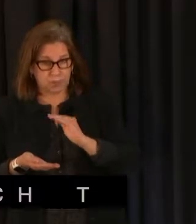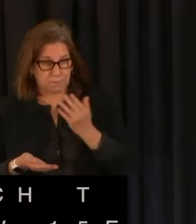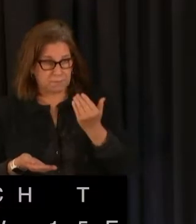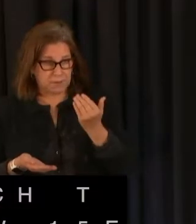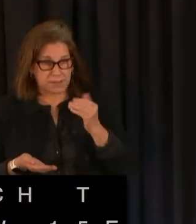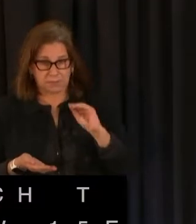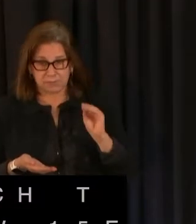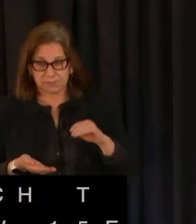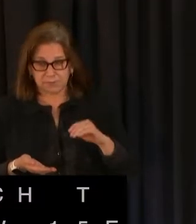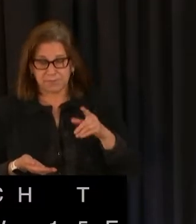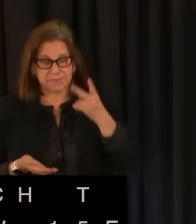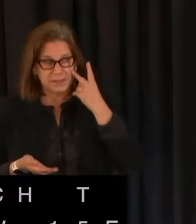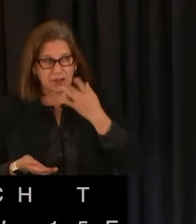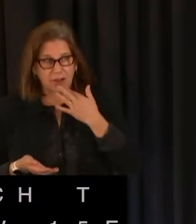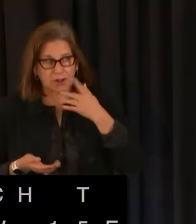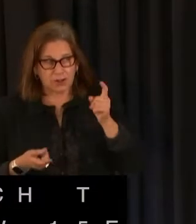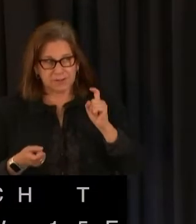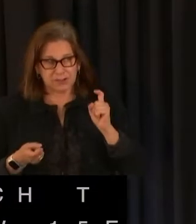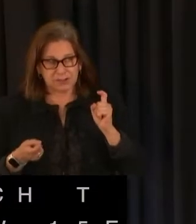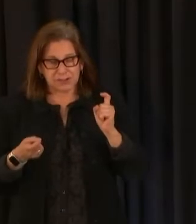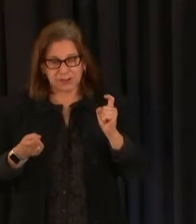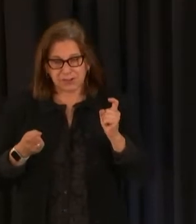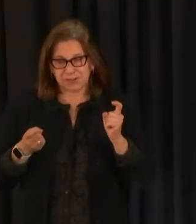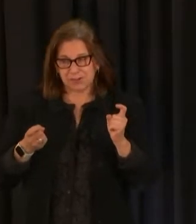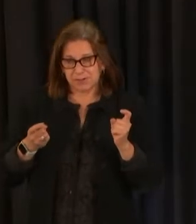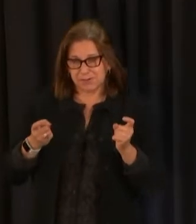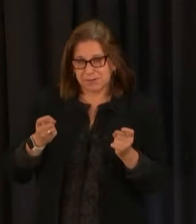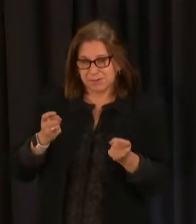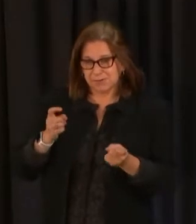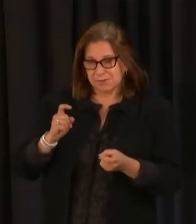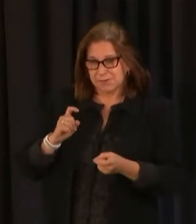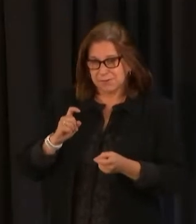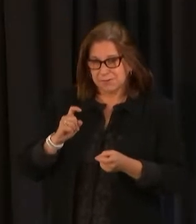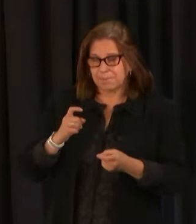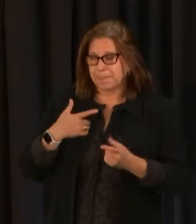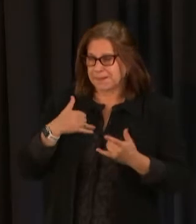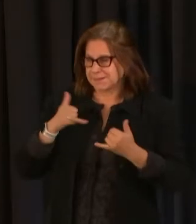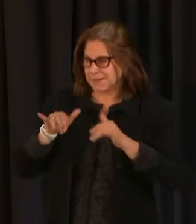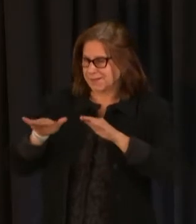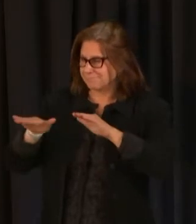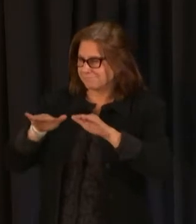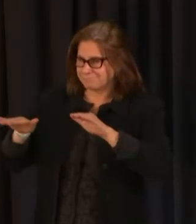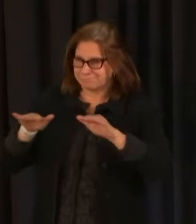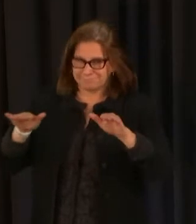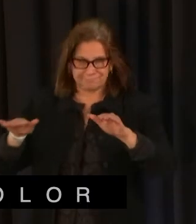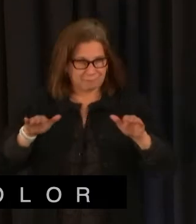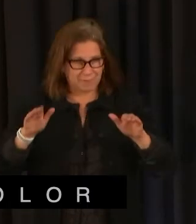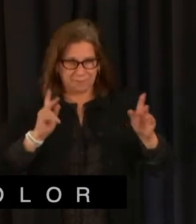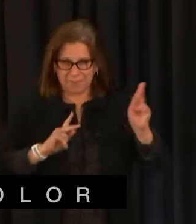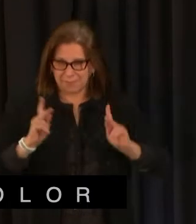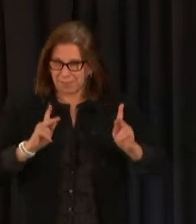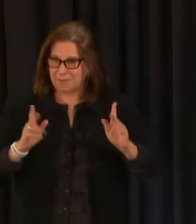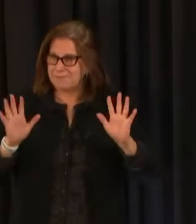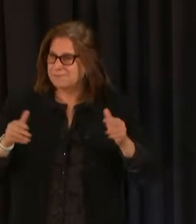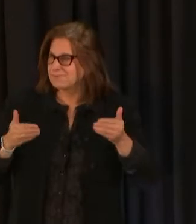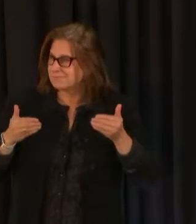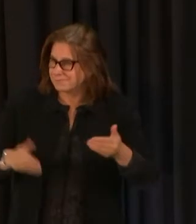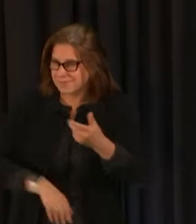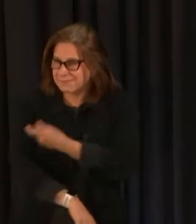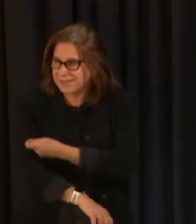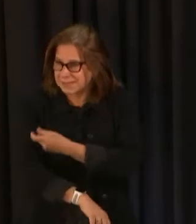red color change. It's our regular reminder to get vaccinated,